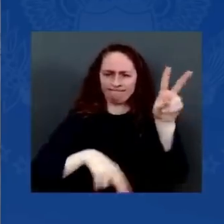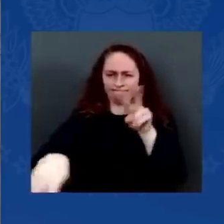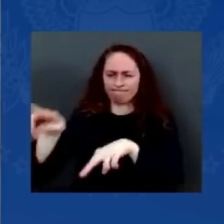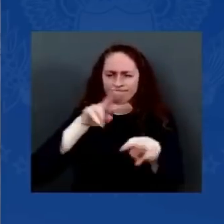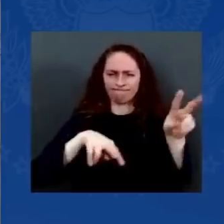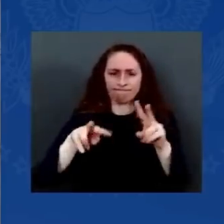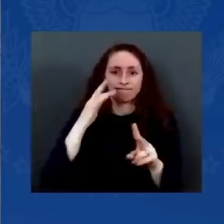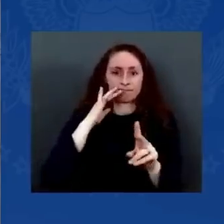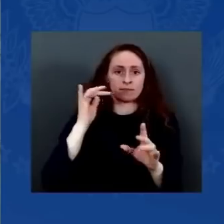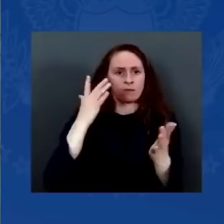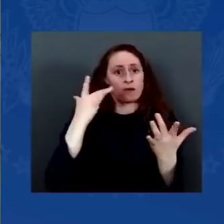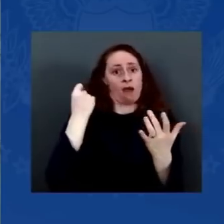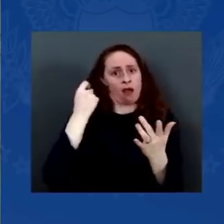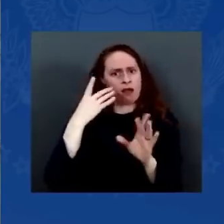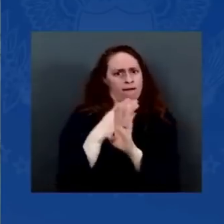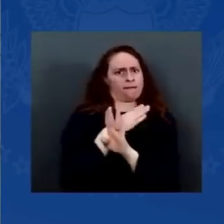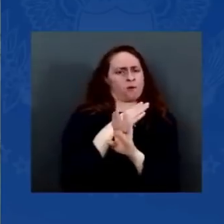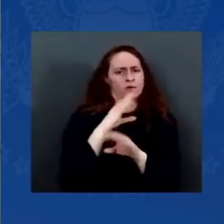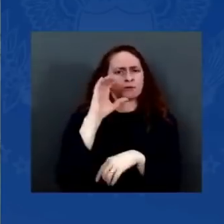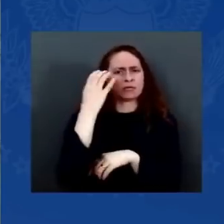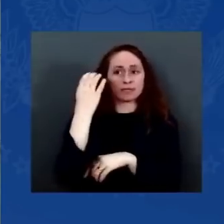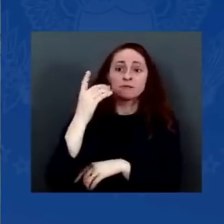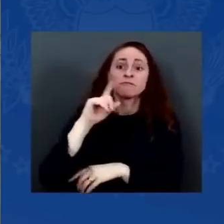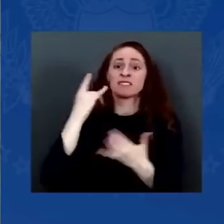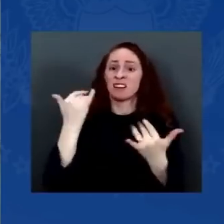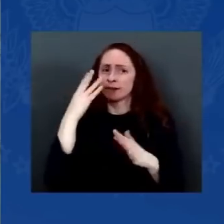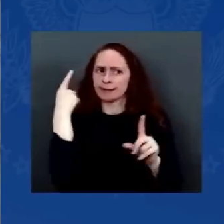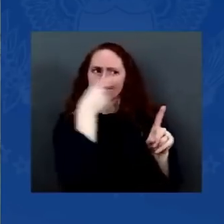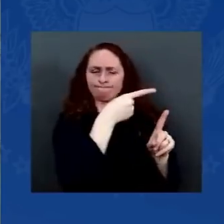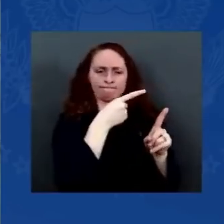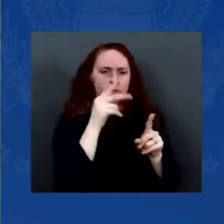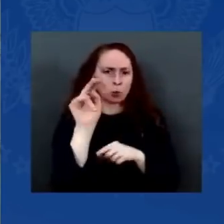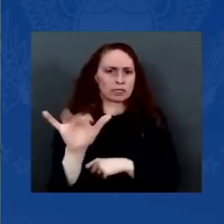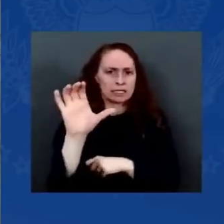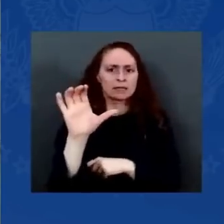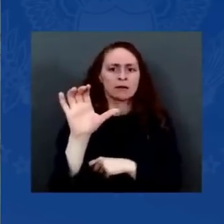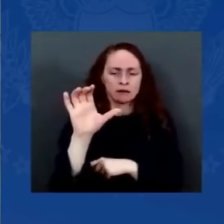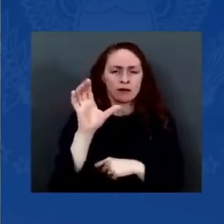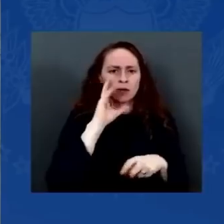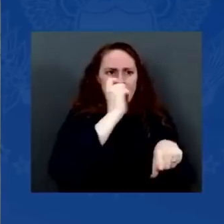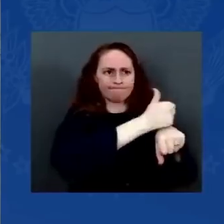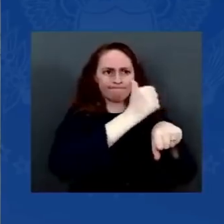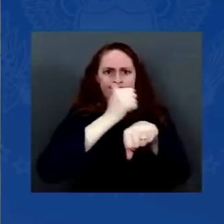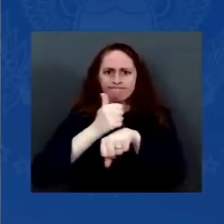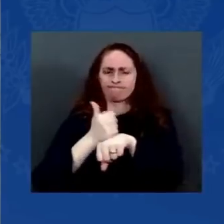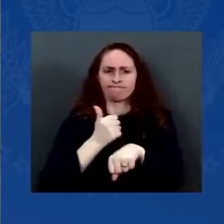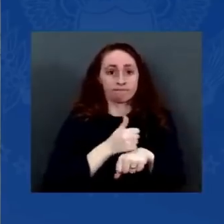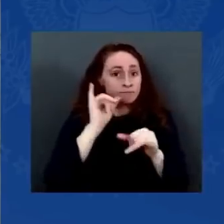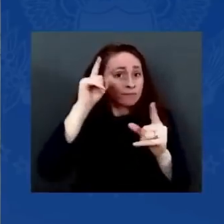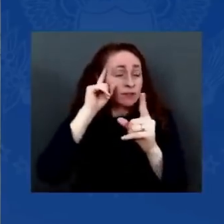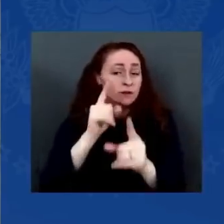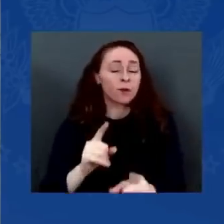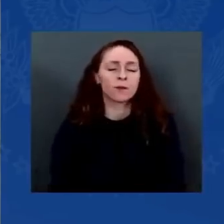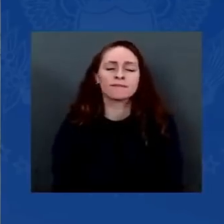City, with many more to come. This free testing is going to help reduce the waiting lines, the time you have